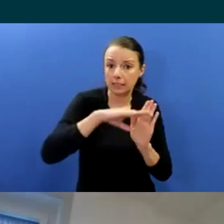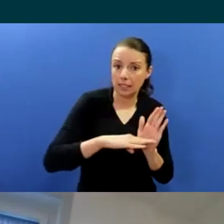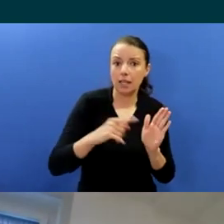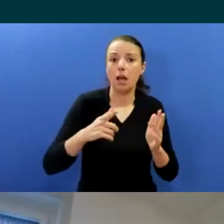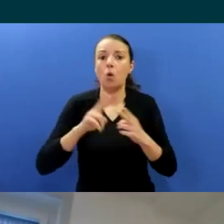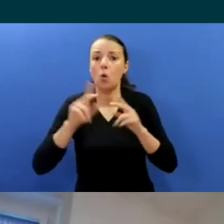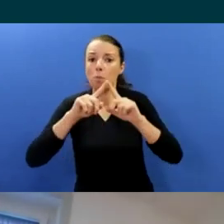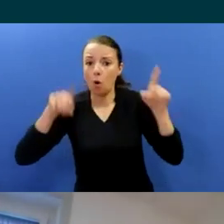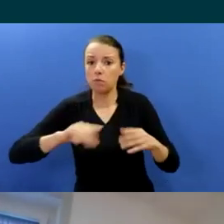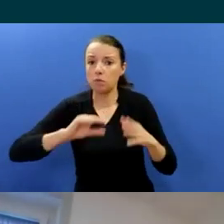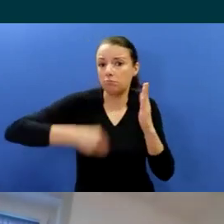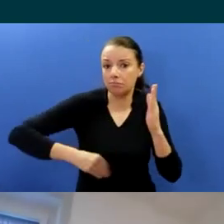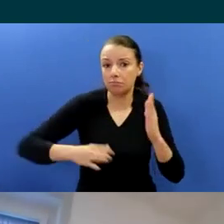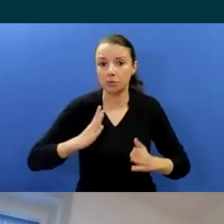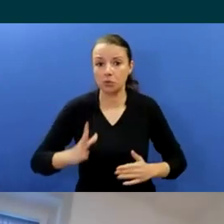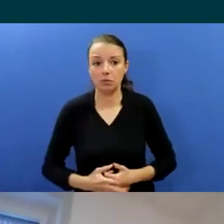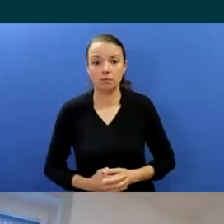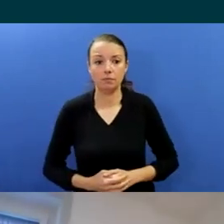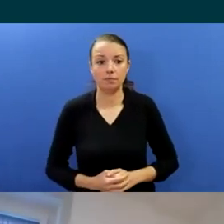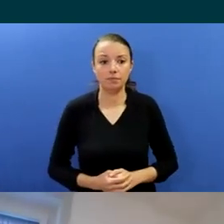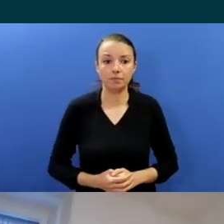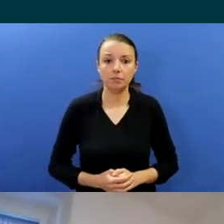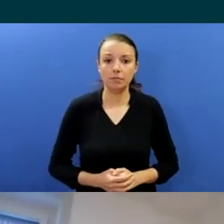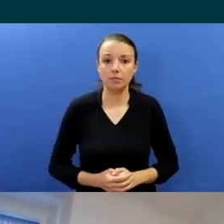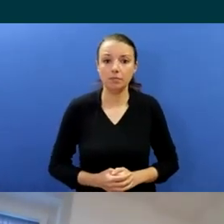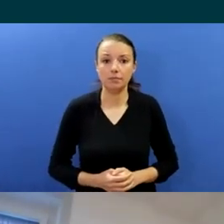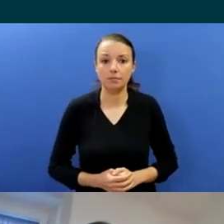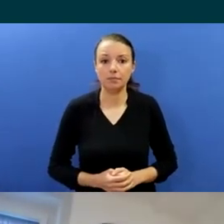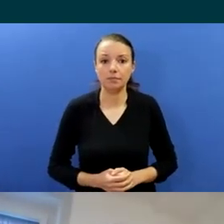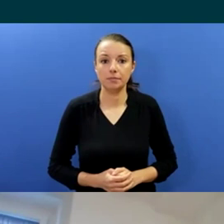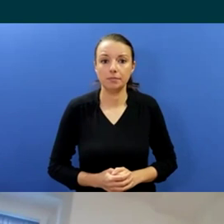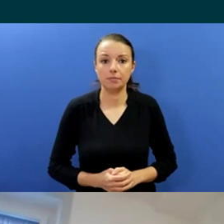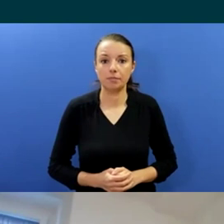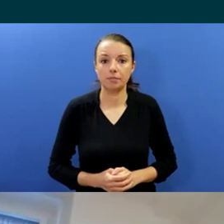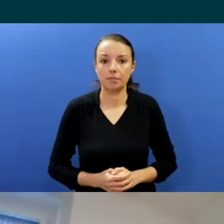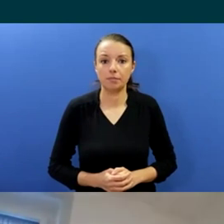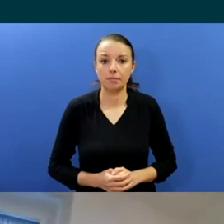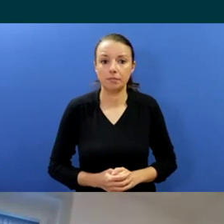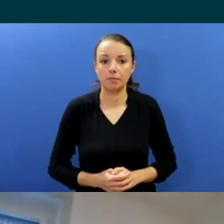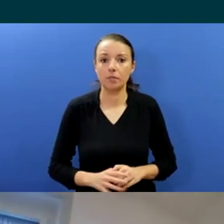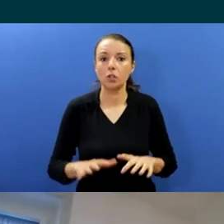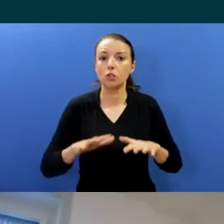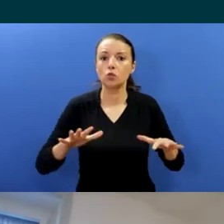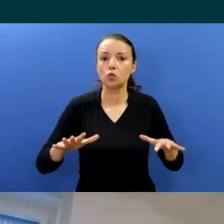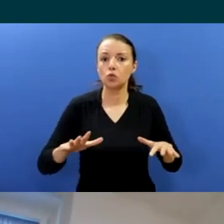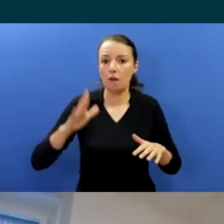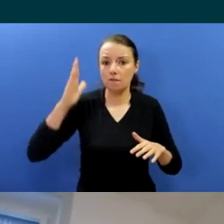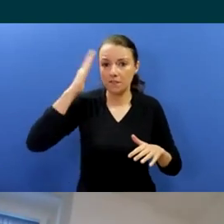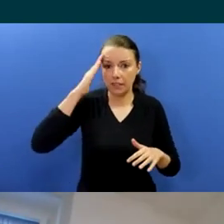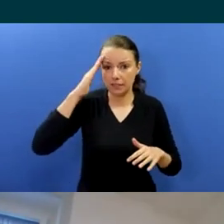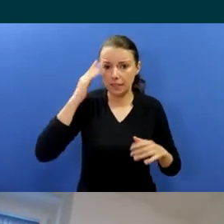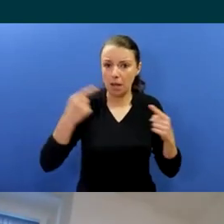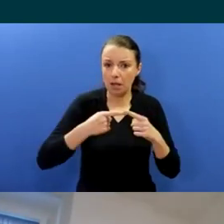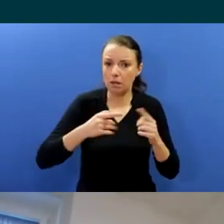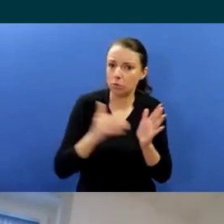very important and useful knowledge regarding participatory budgets. Since we've never done something like this, it was very